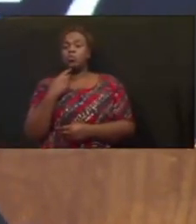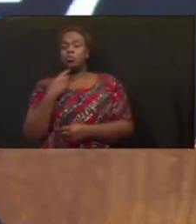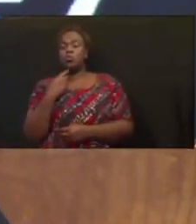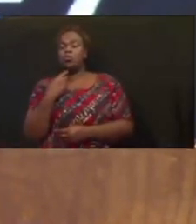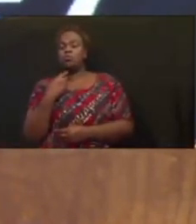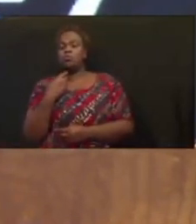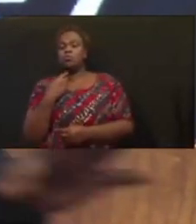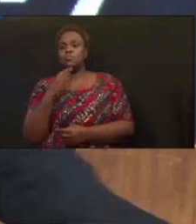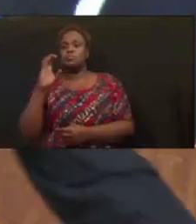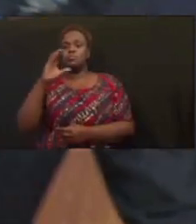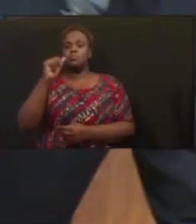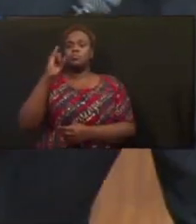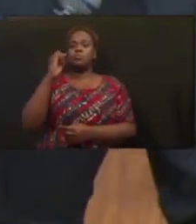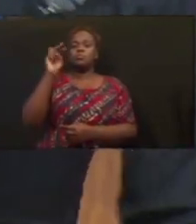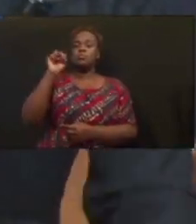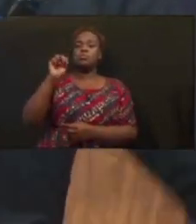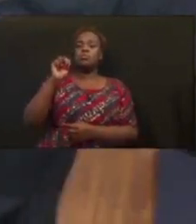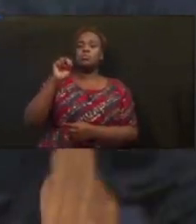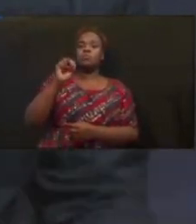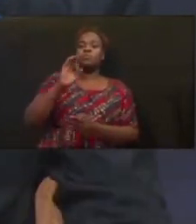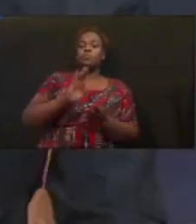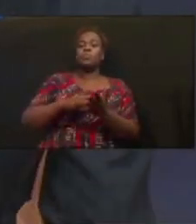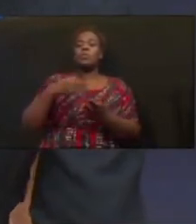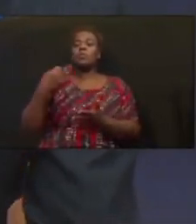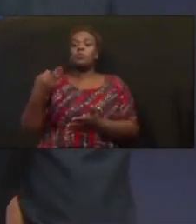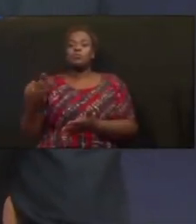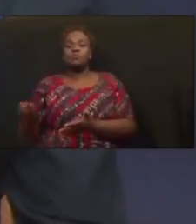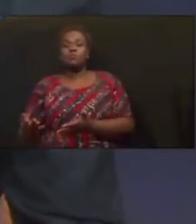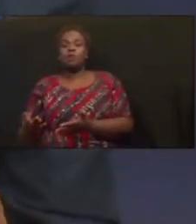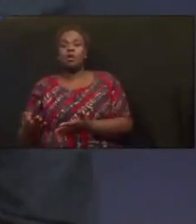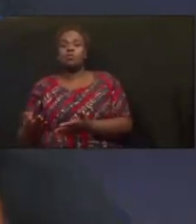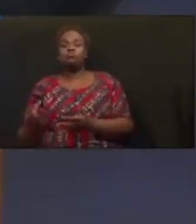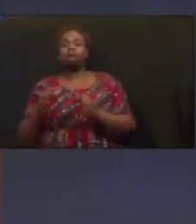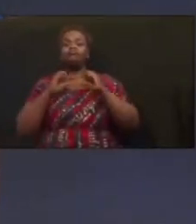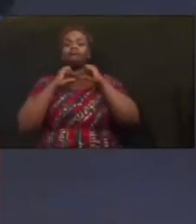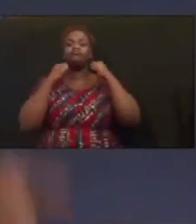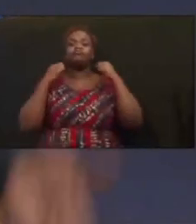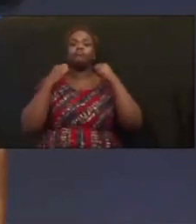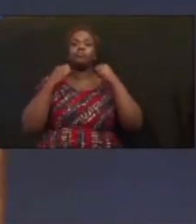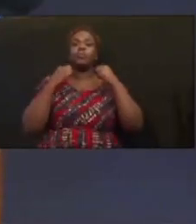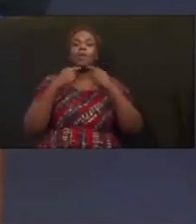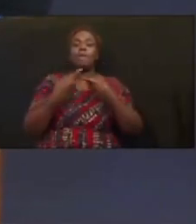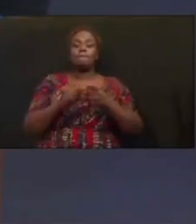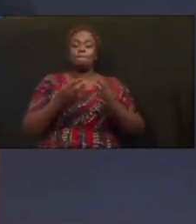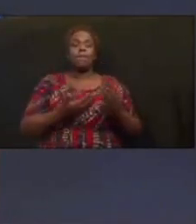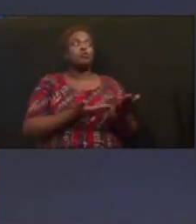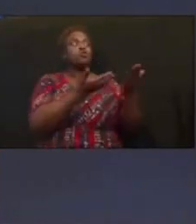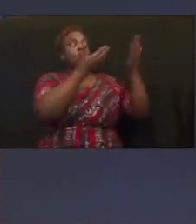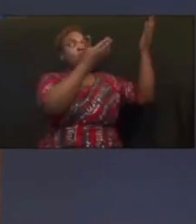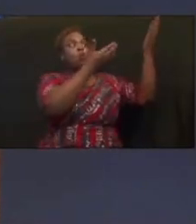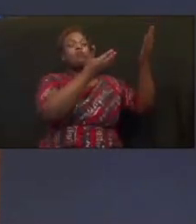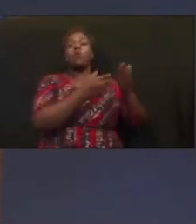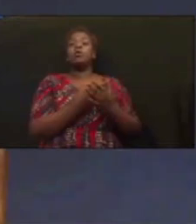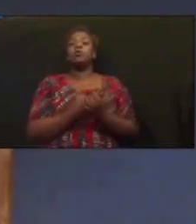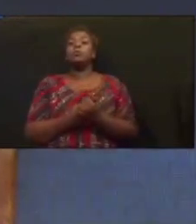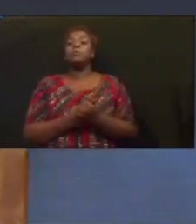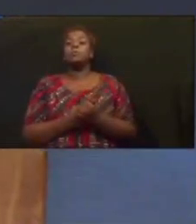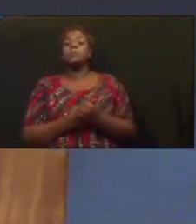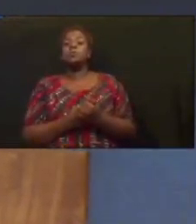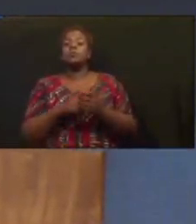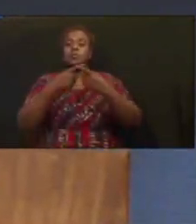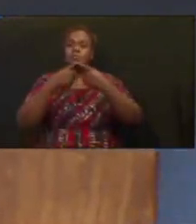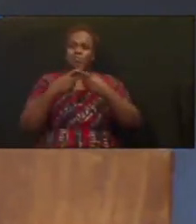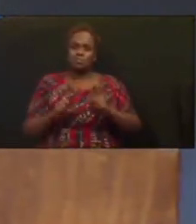Bible. Cain failed in the area of priesthood. He could not offer sacrifices, but as far as